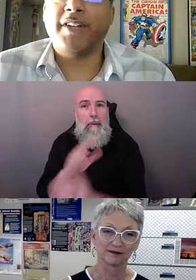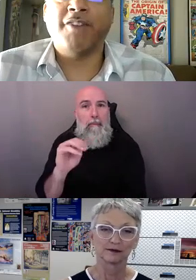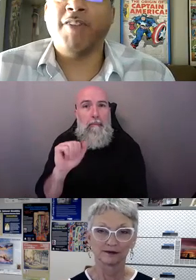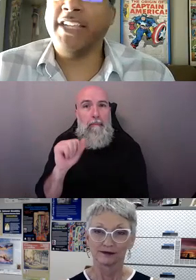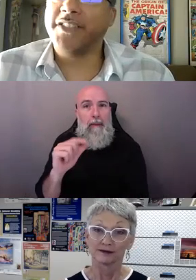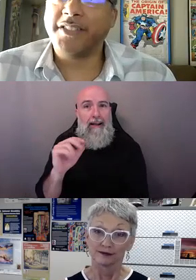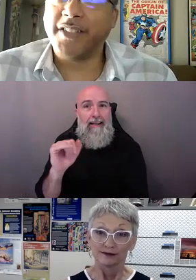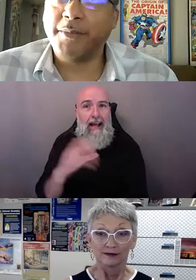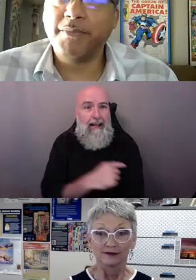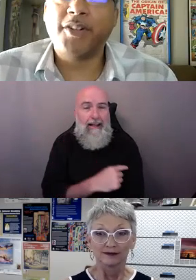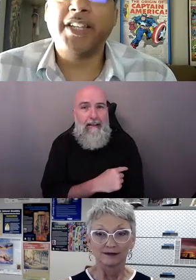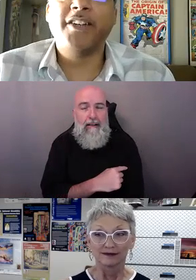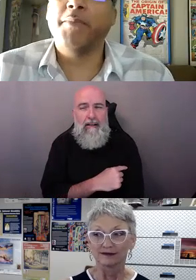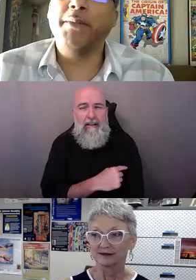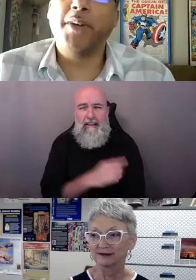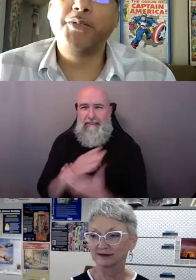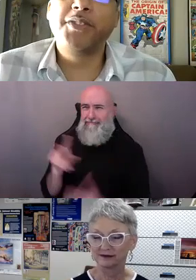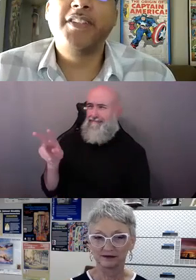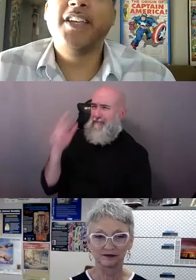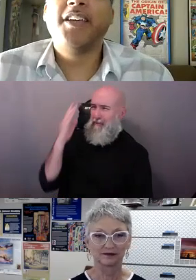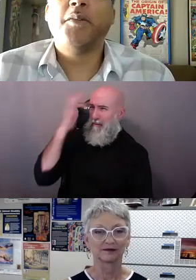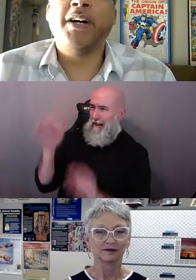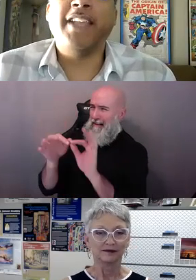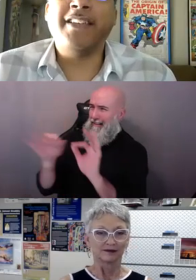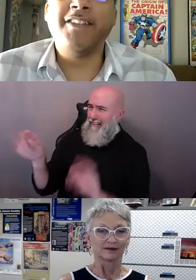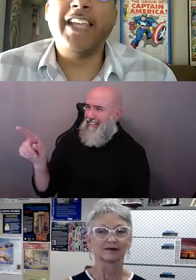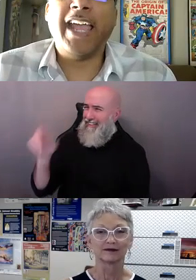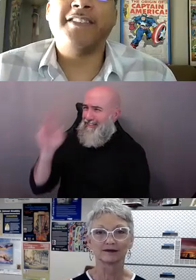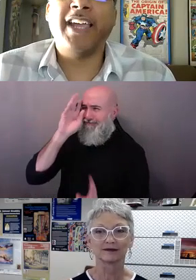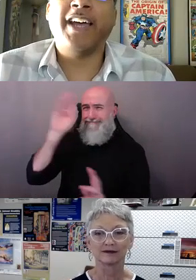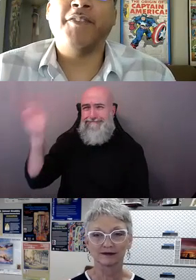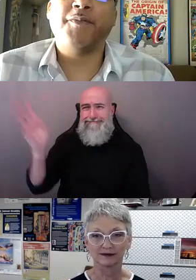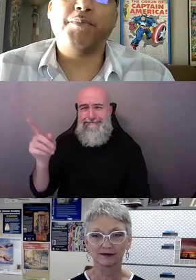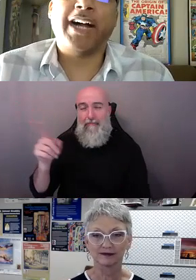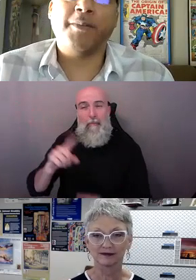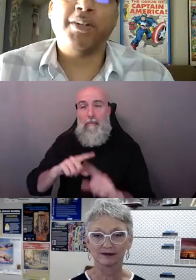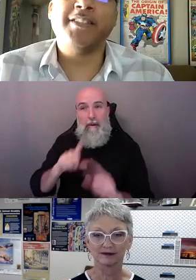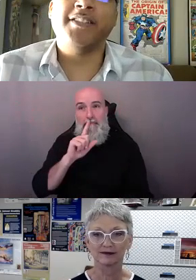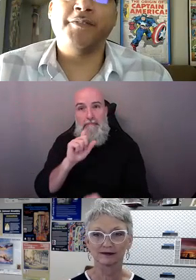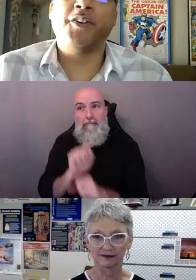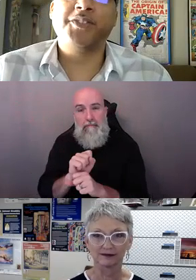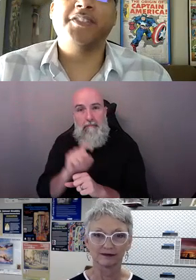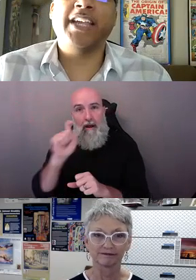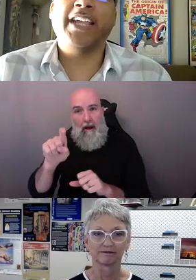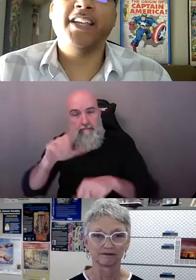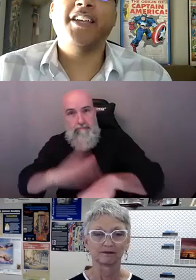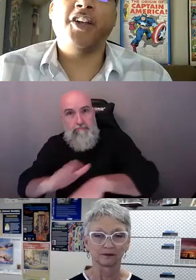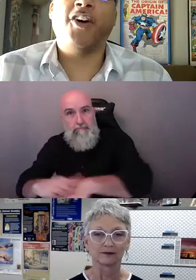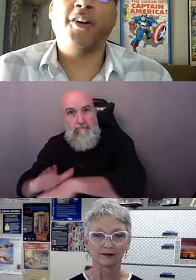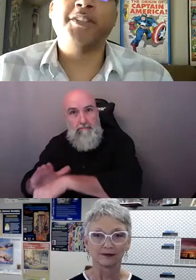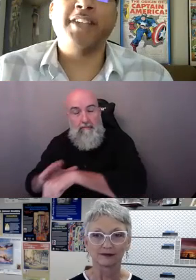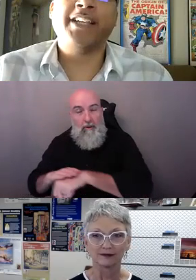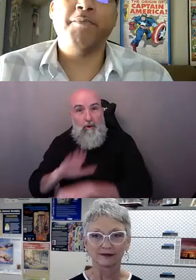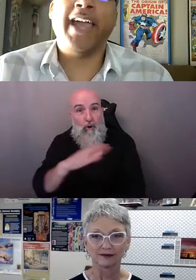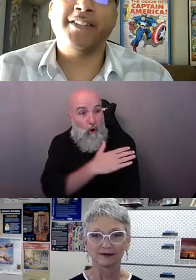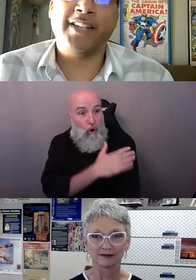sound outrageous to some on here, or maybe most, but they literally had to put out a bulletin to folks to say your